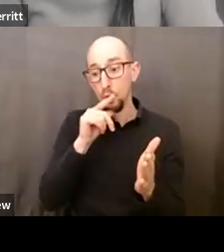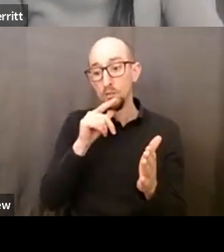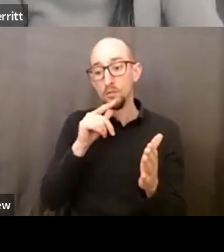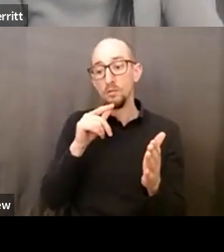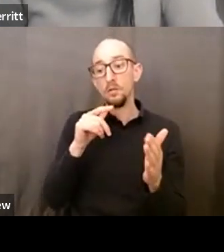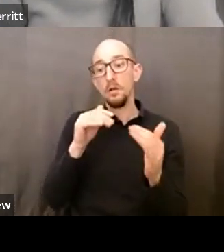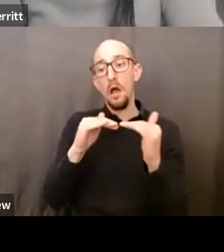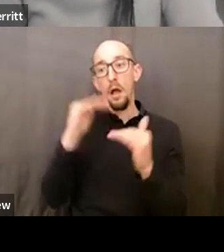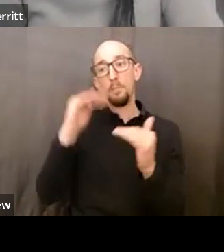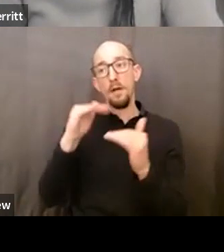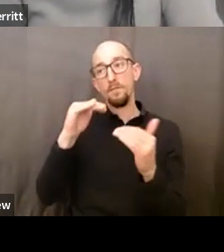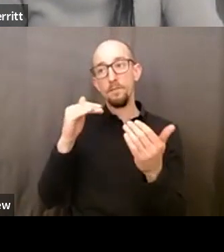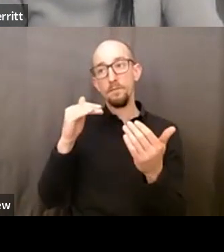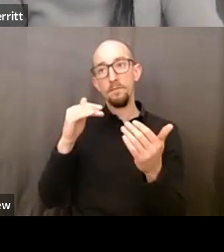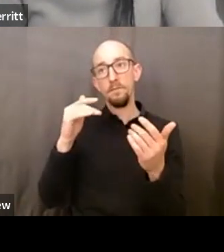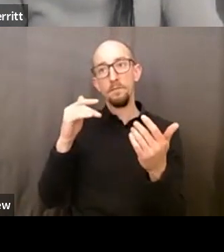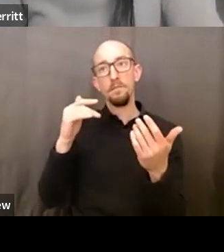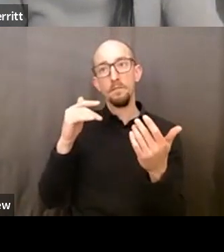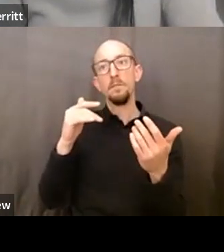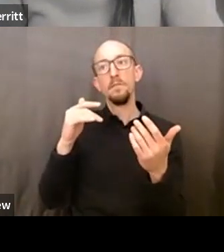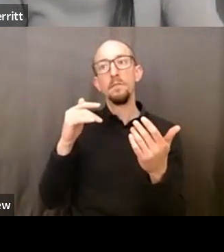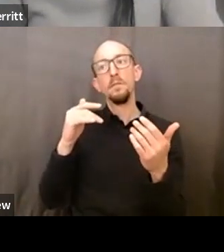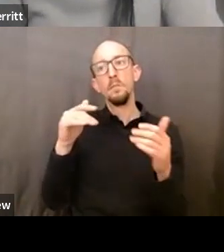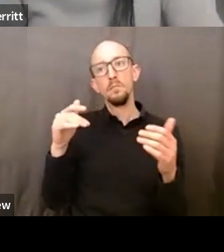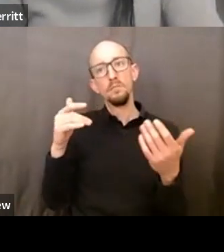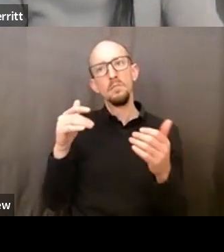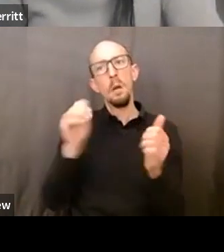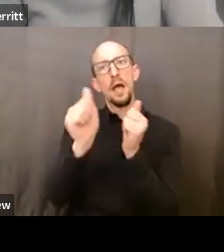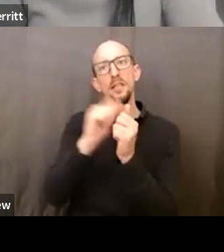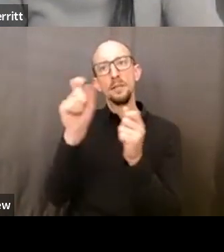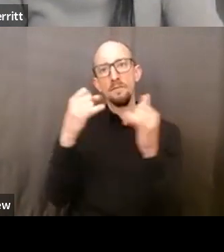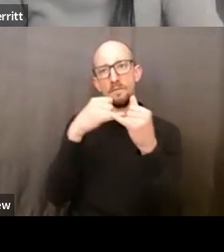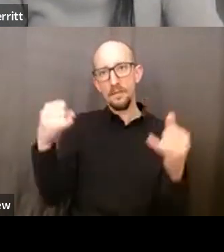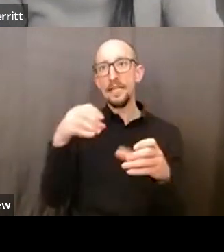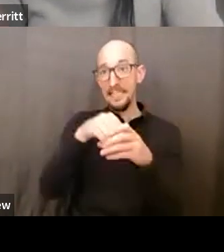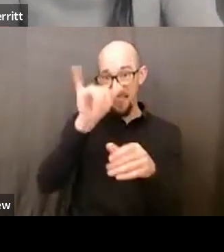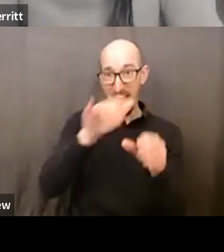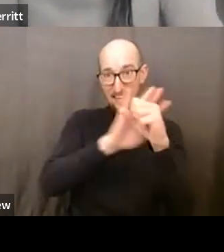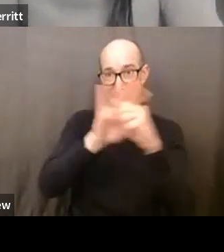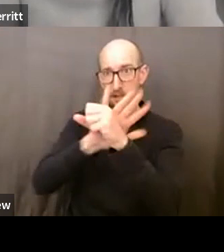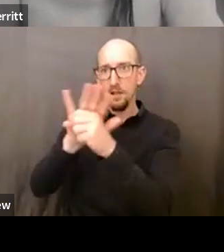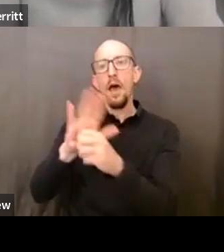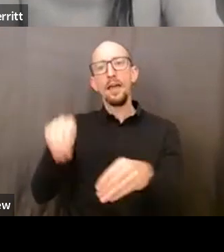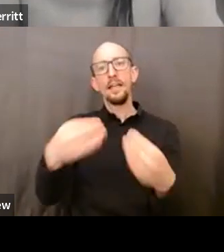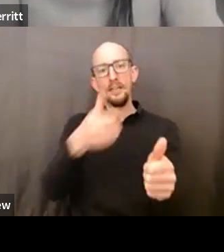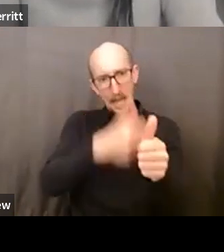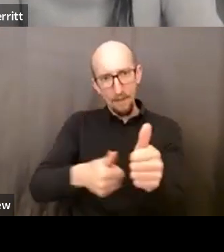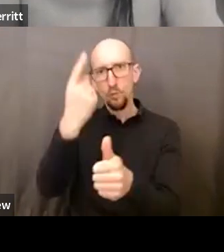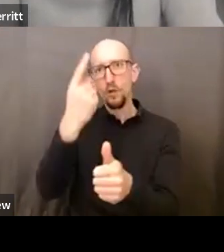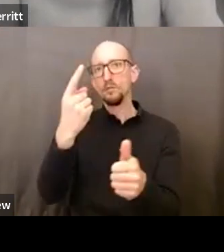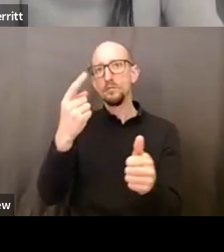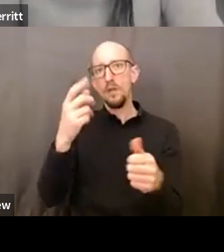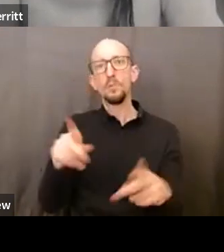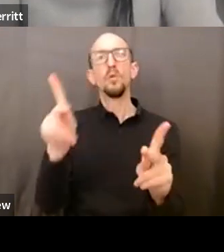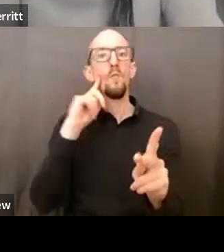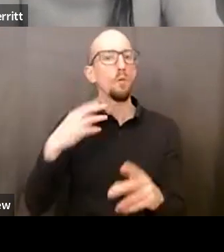catchment area a shot at attending one of the schools. It avoids, as I said just now,